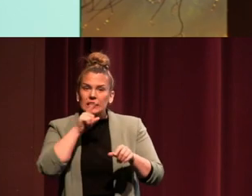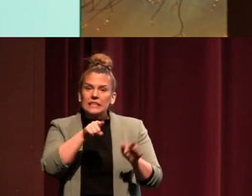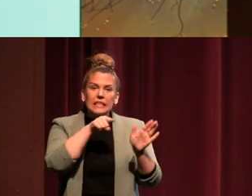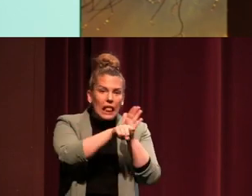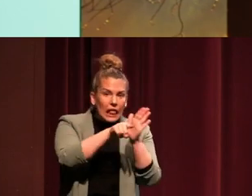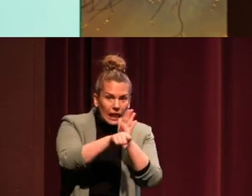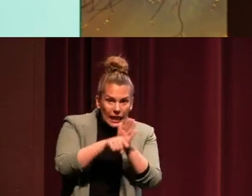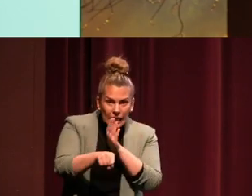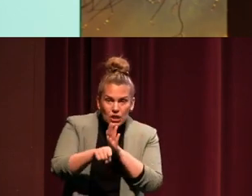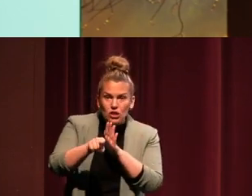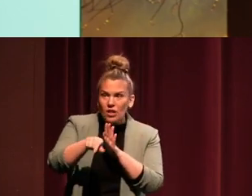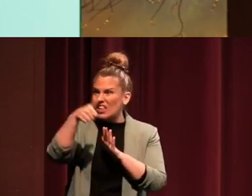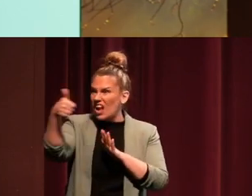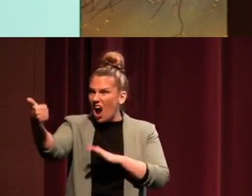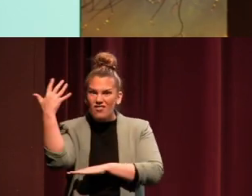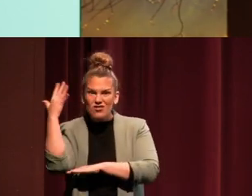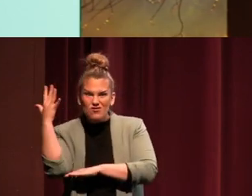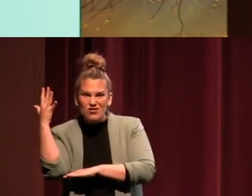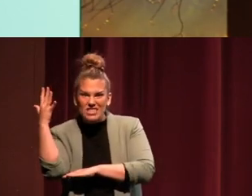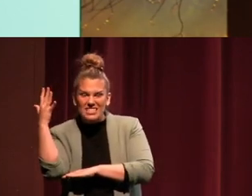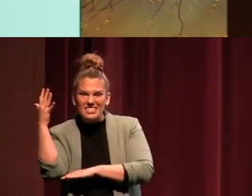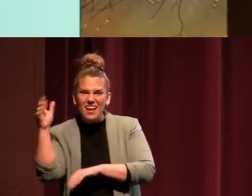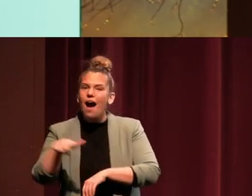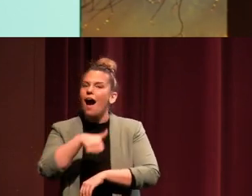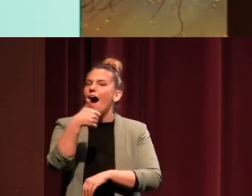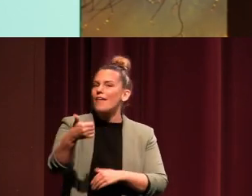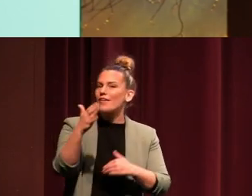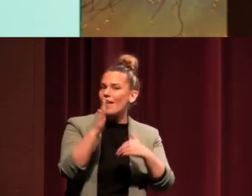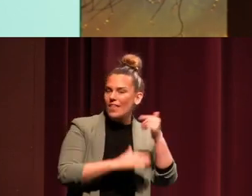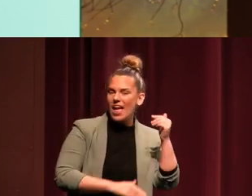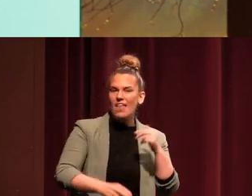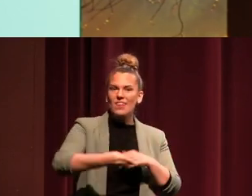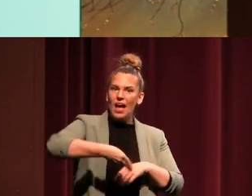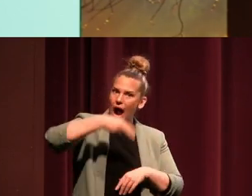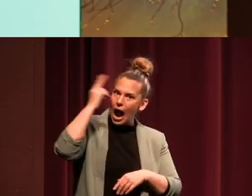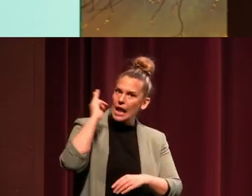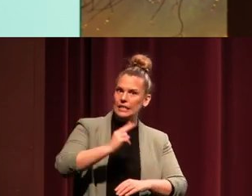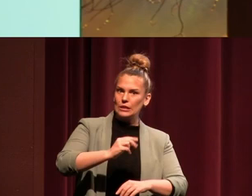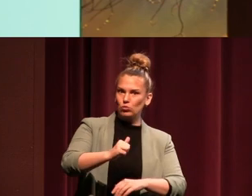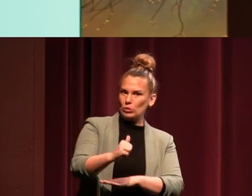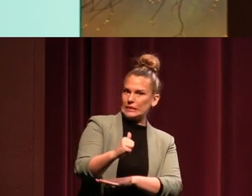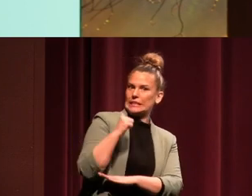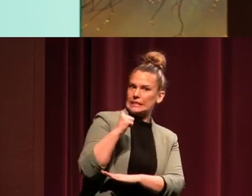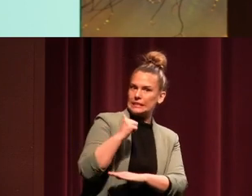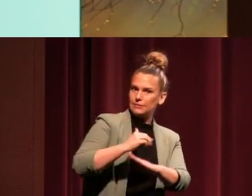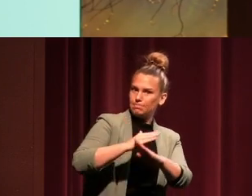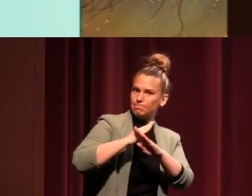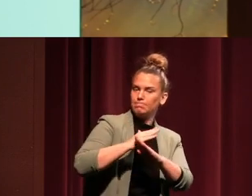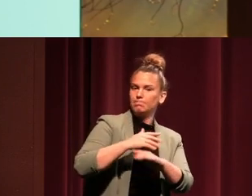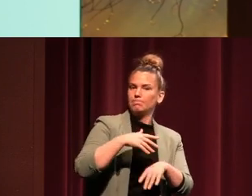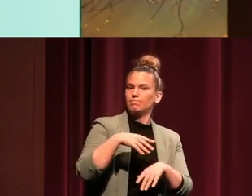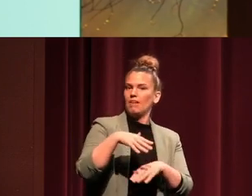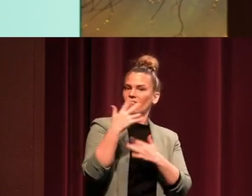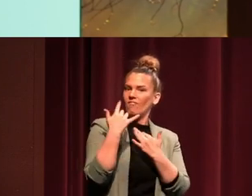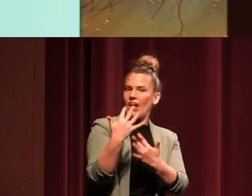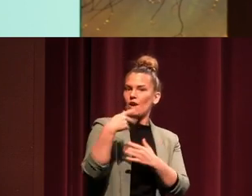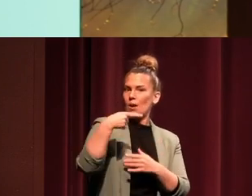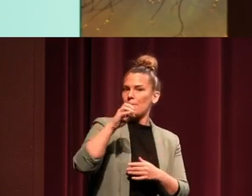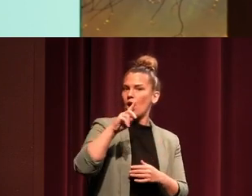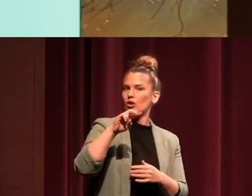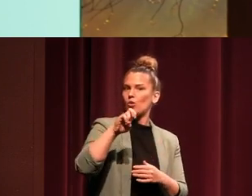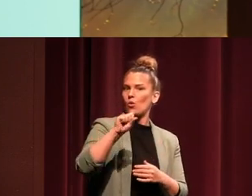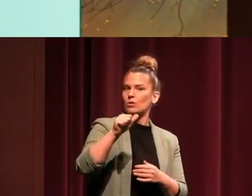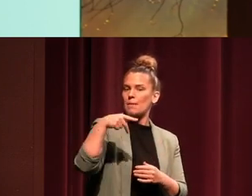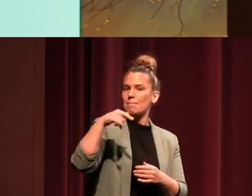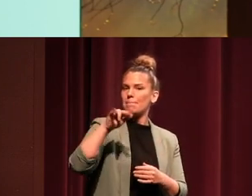killing all but those big, old, highly fire resistant ponderosa pine. The fire is what allows those big